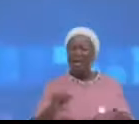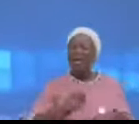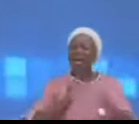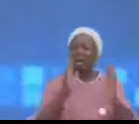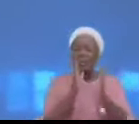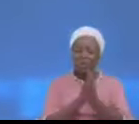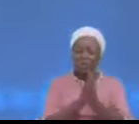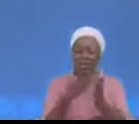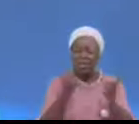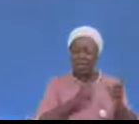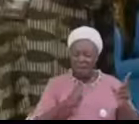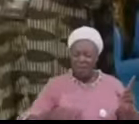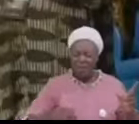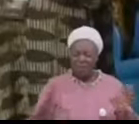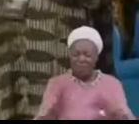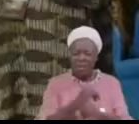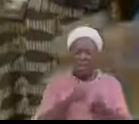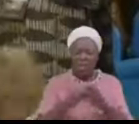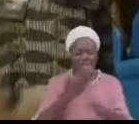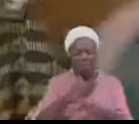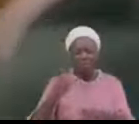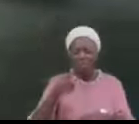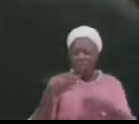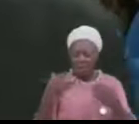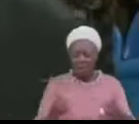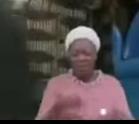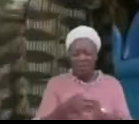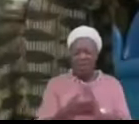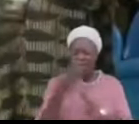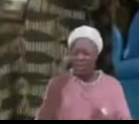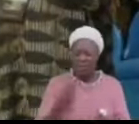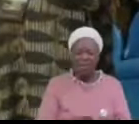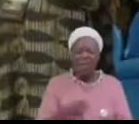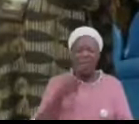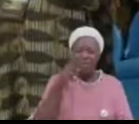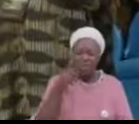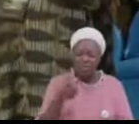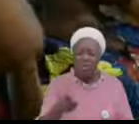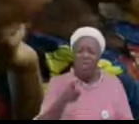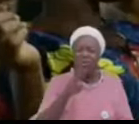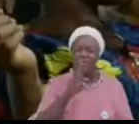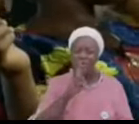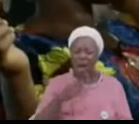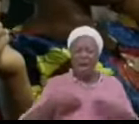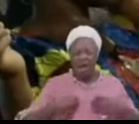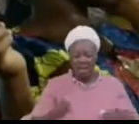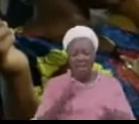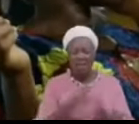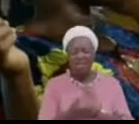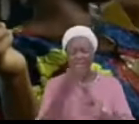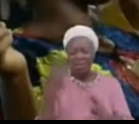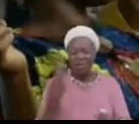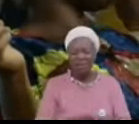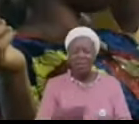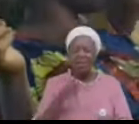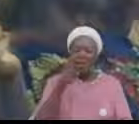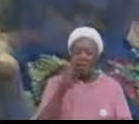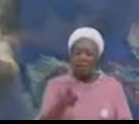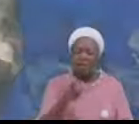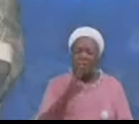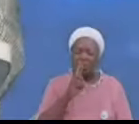it off you right now. You are healed. You